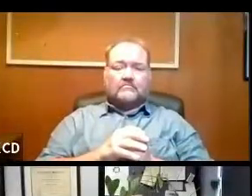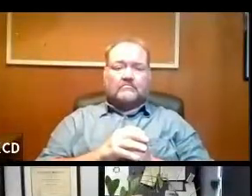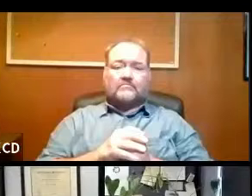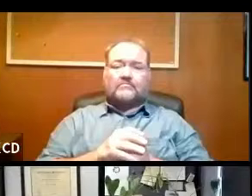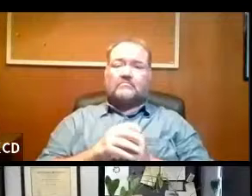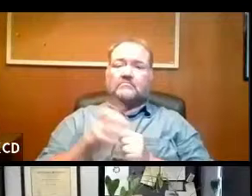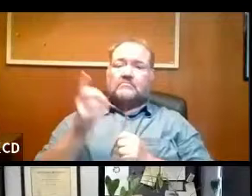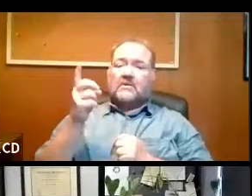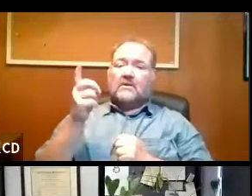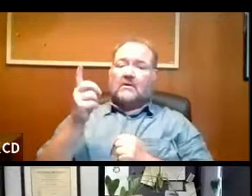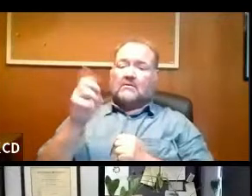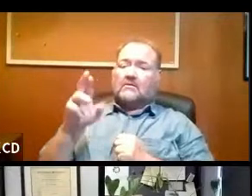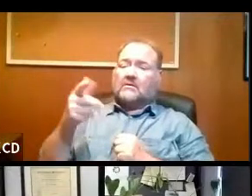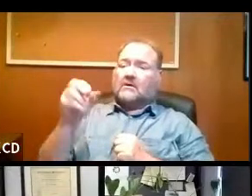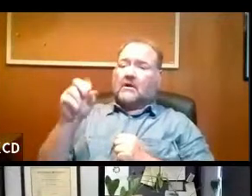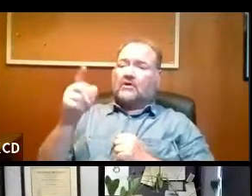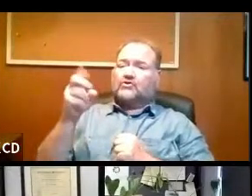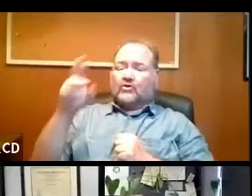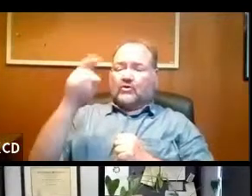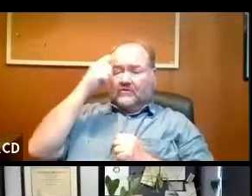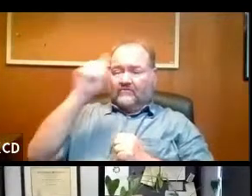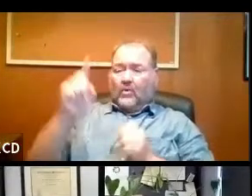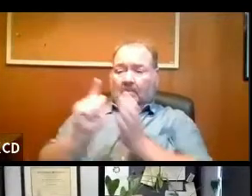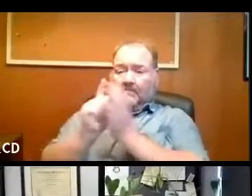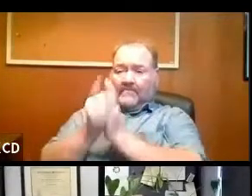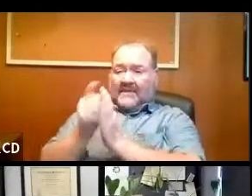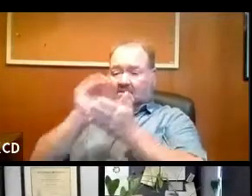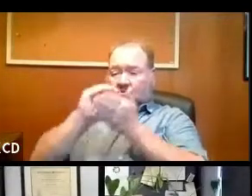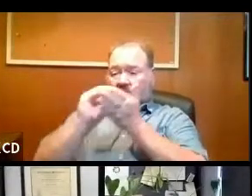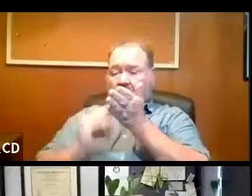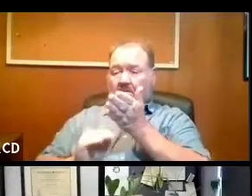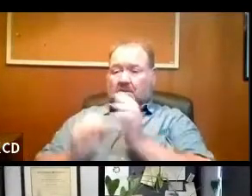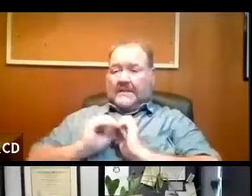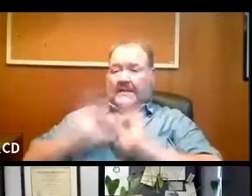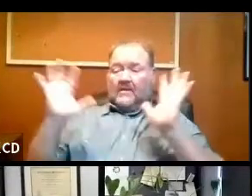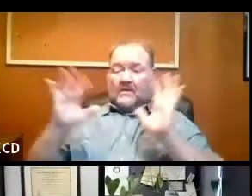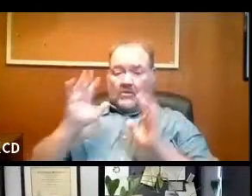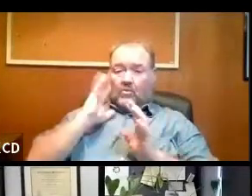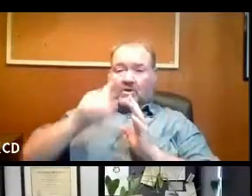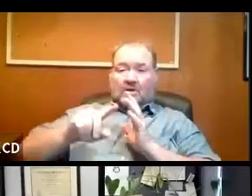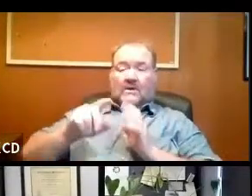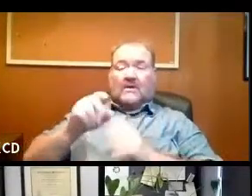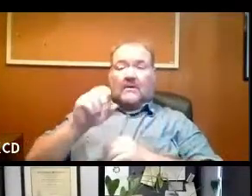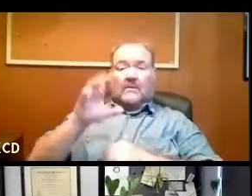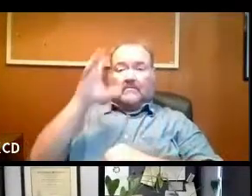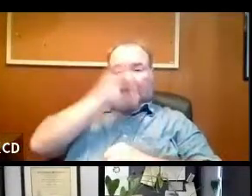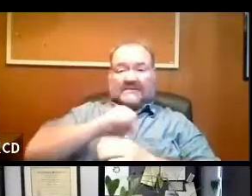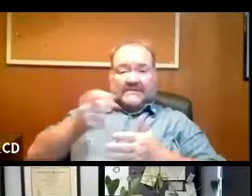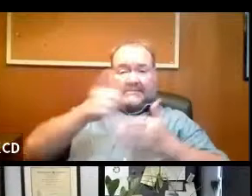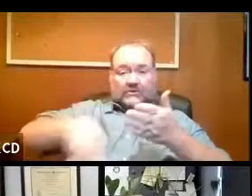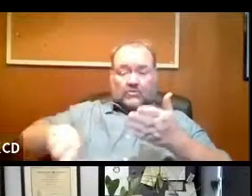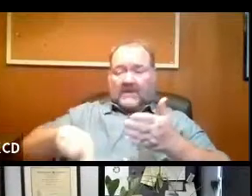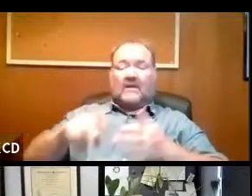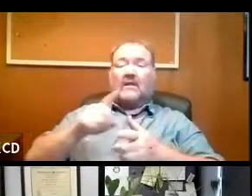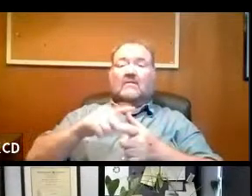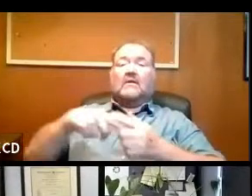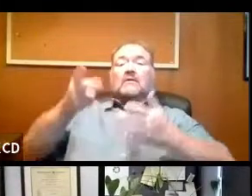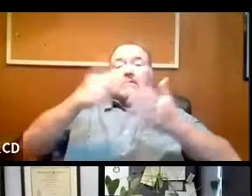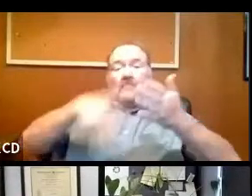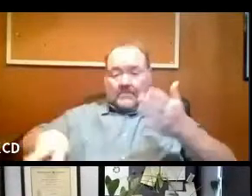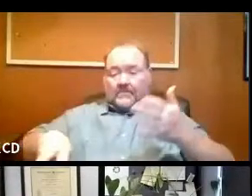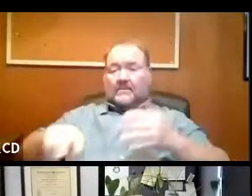Dr. Gotcher, for clarity's sake, for minute taking, are we saying that that would start, so we would skip next week and it would start the following week in this